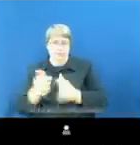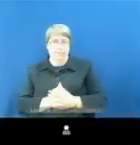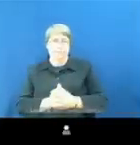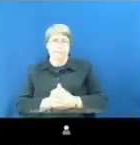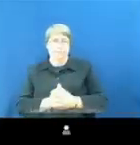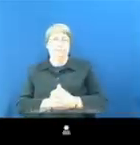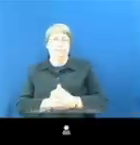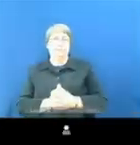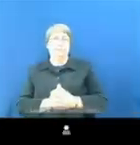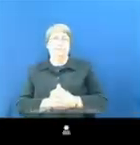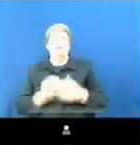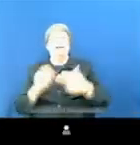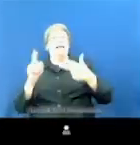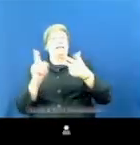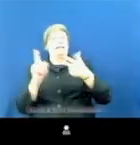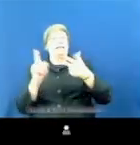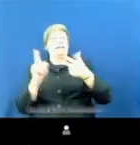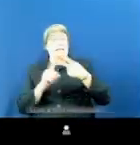Assumption number 2.